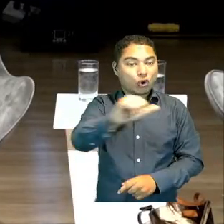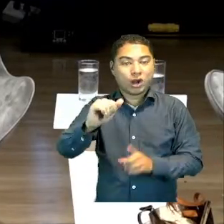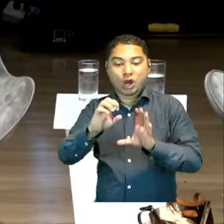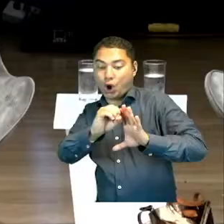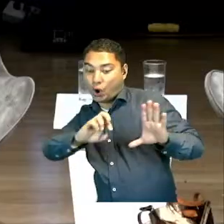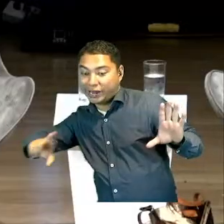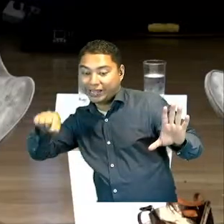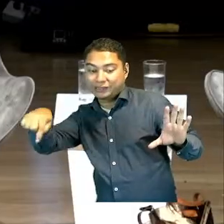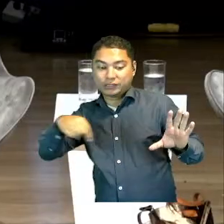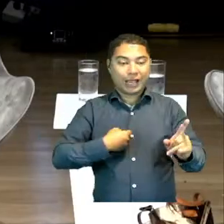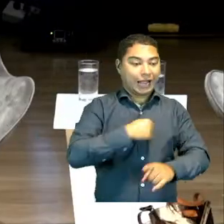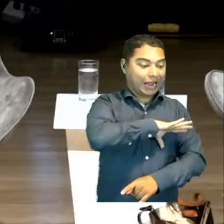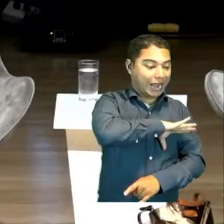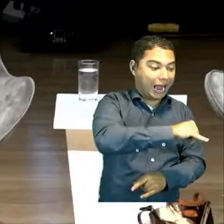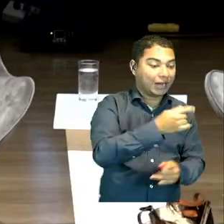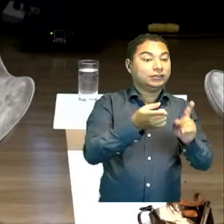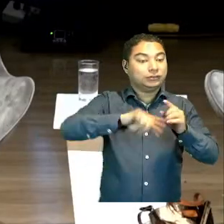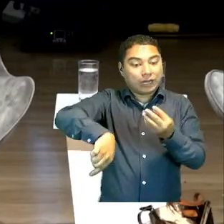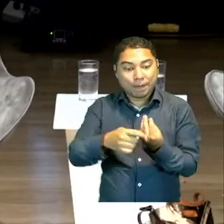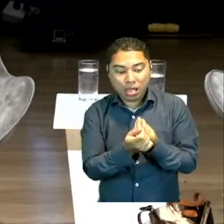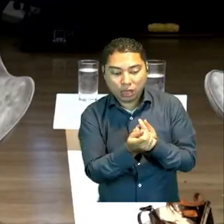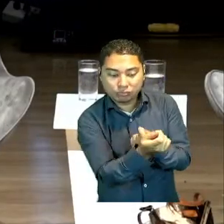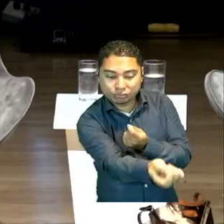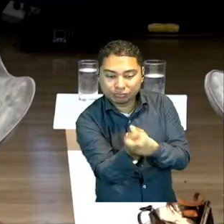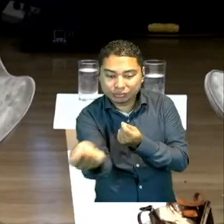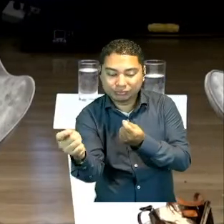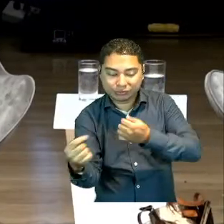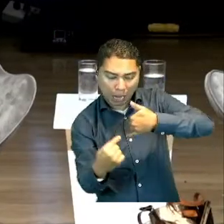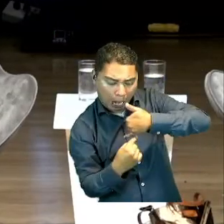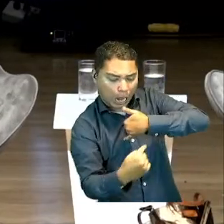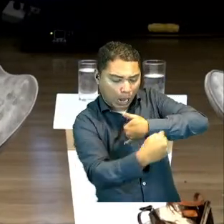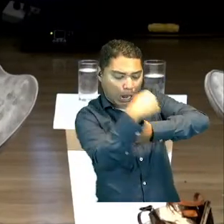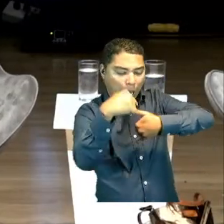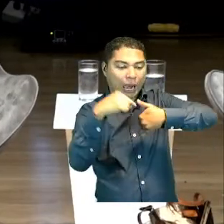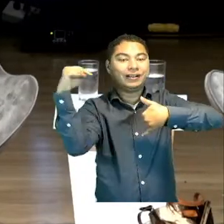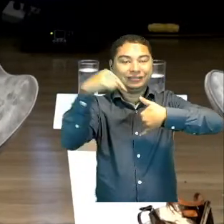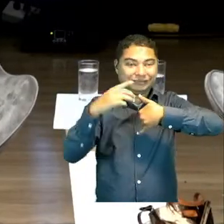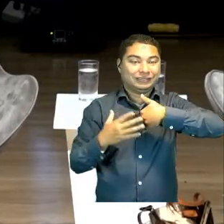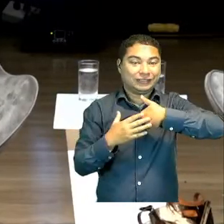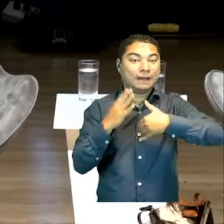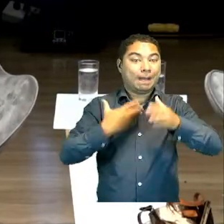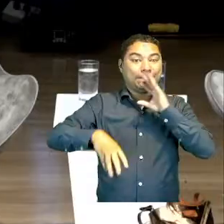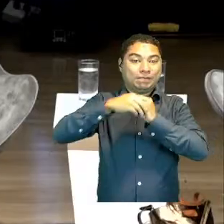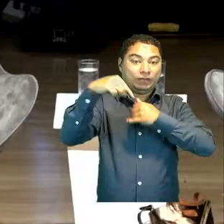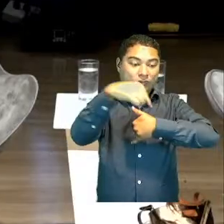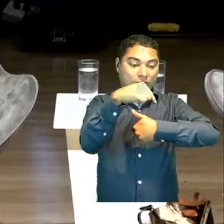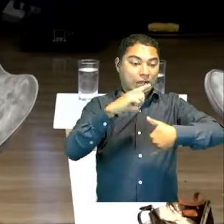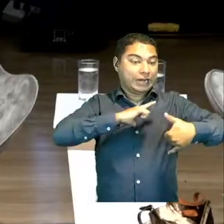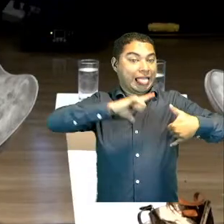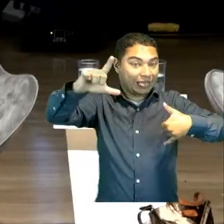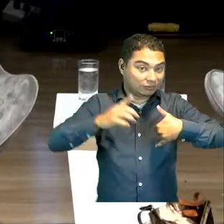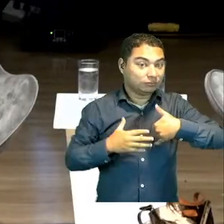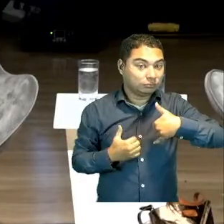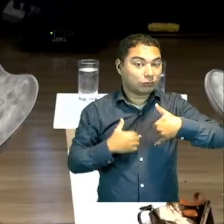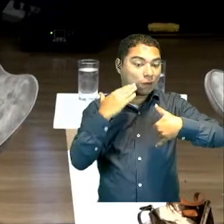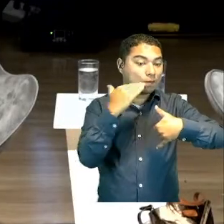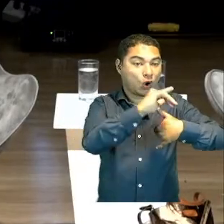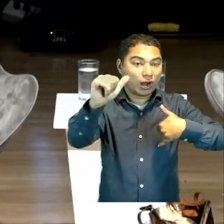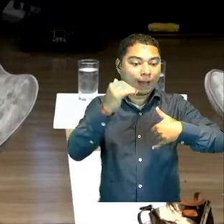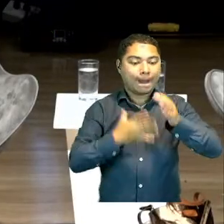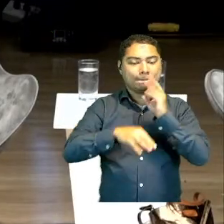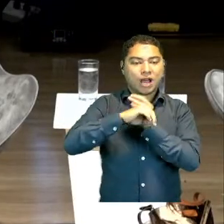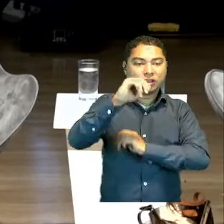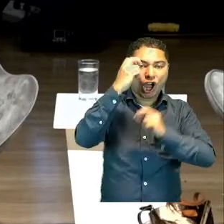the eastern side of Cali and other regions throughout our country. And when we speak